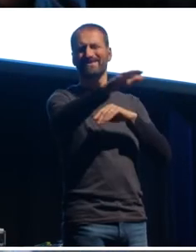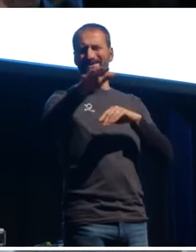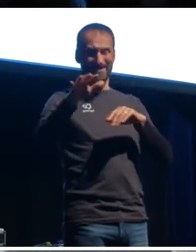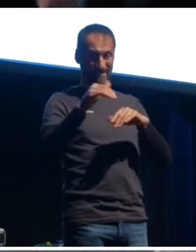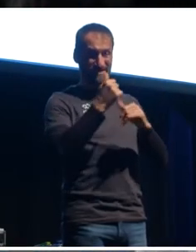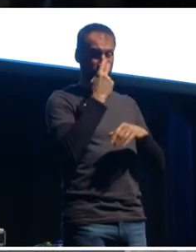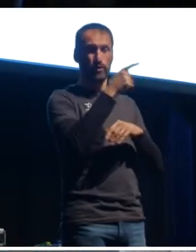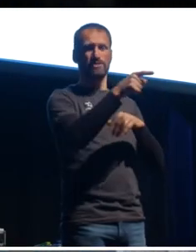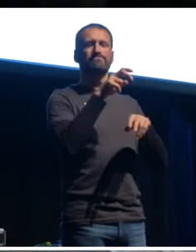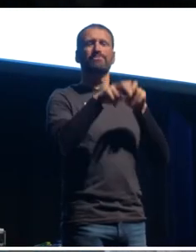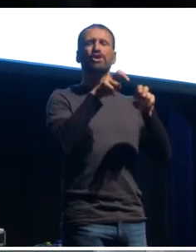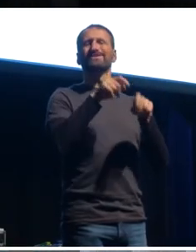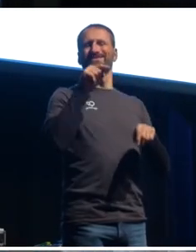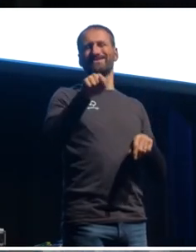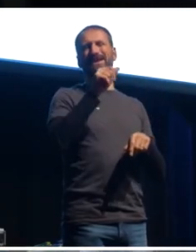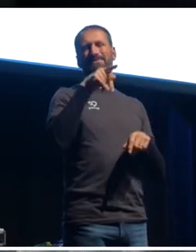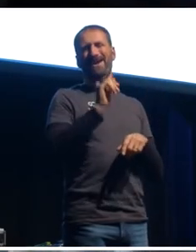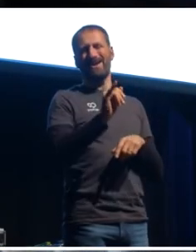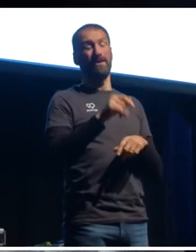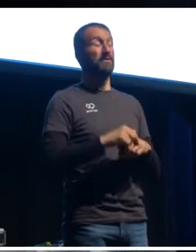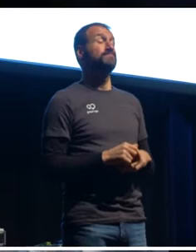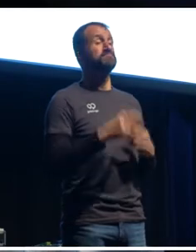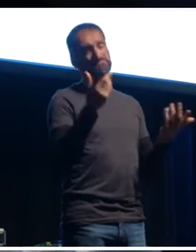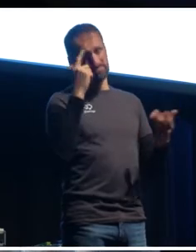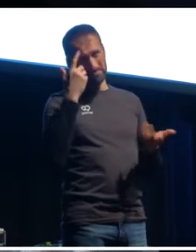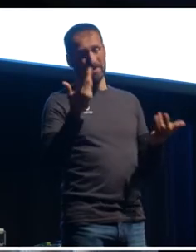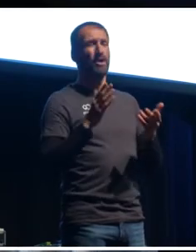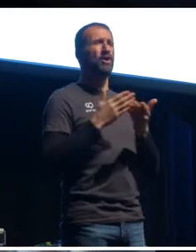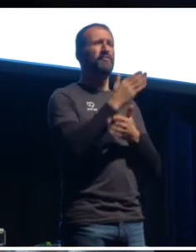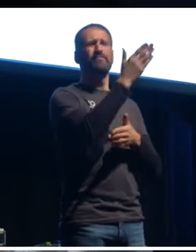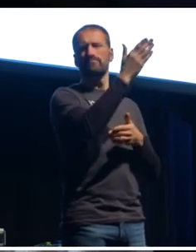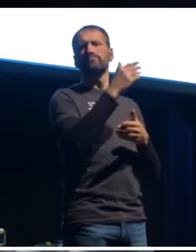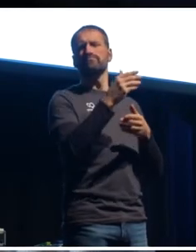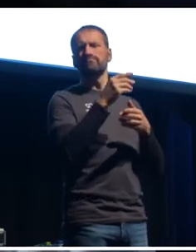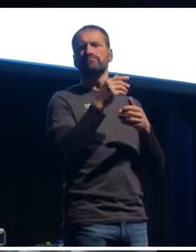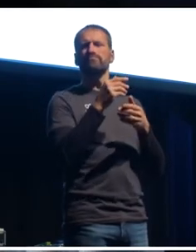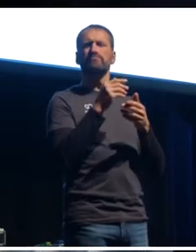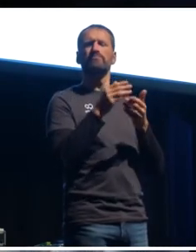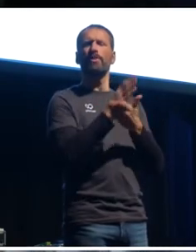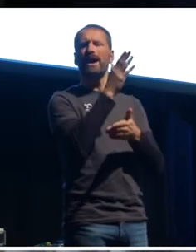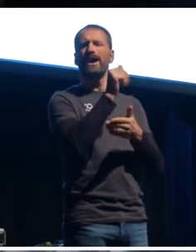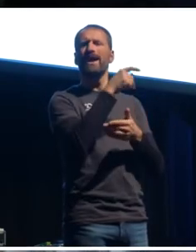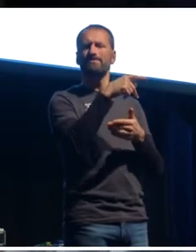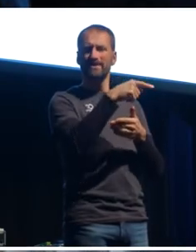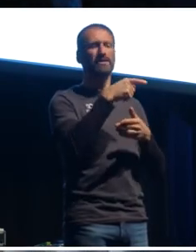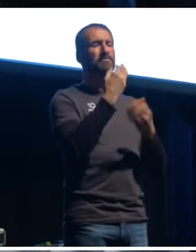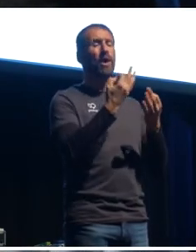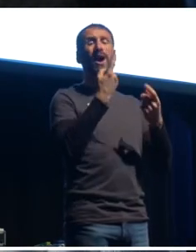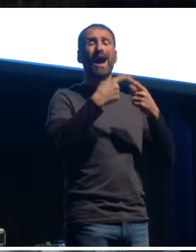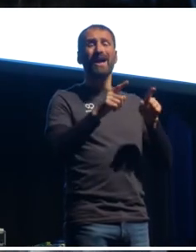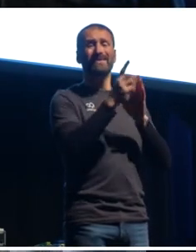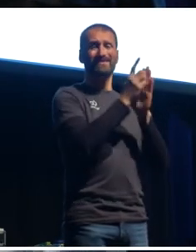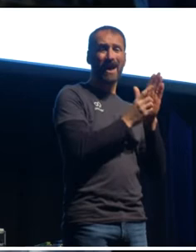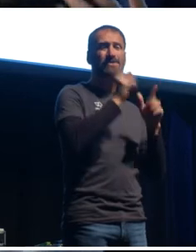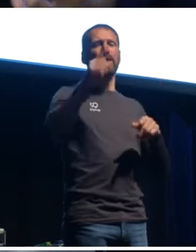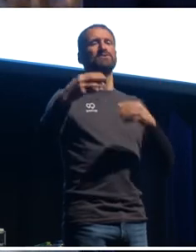notice that sometimes your mobile apps are going to need different data than your web app. So you run into this